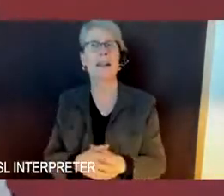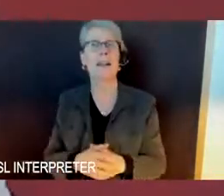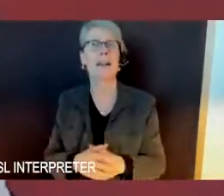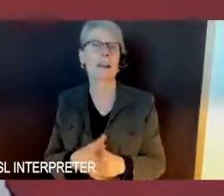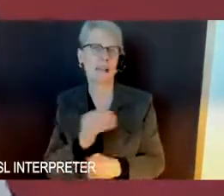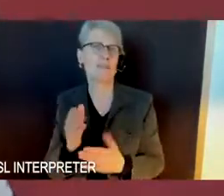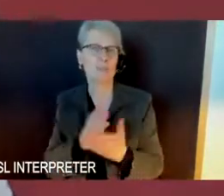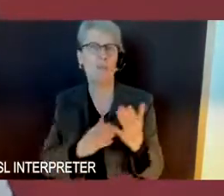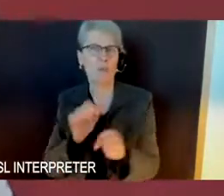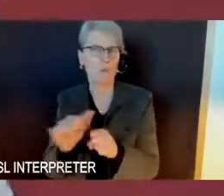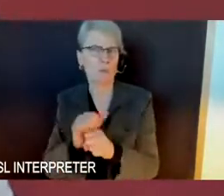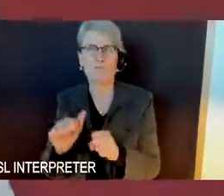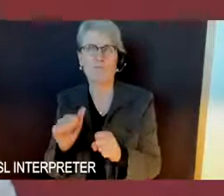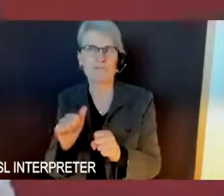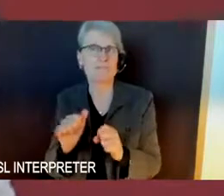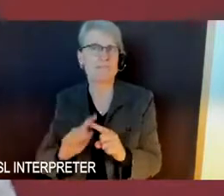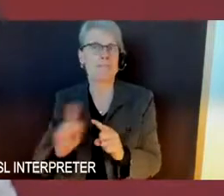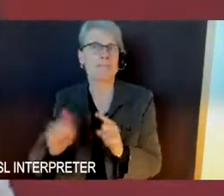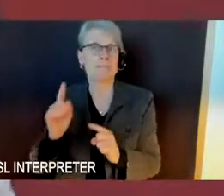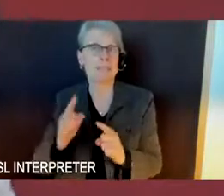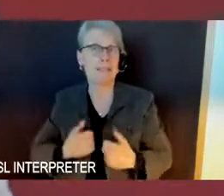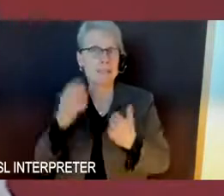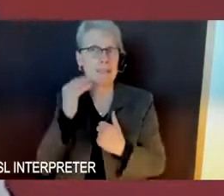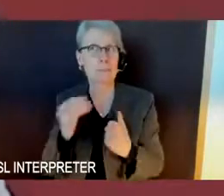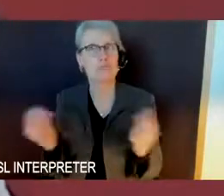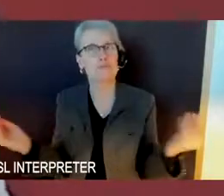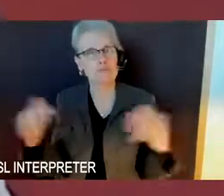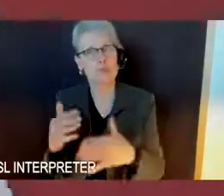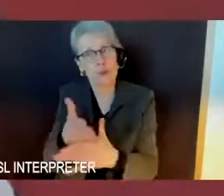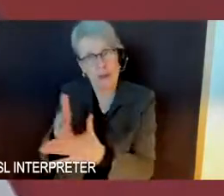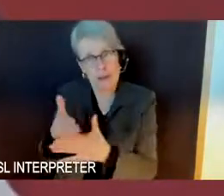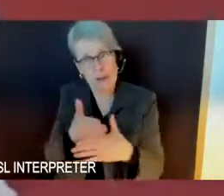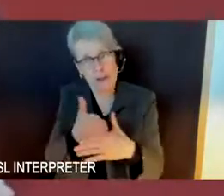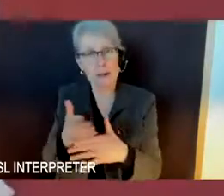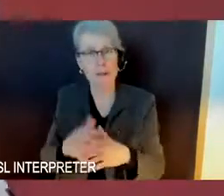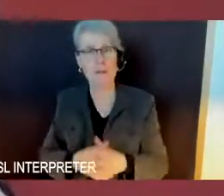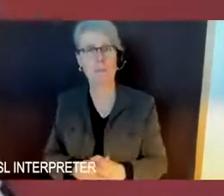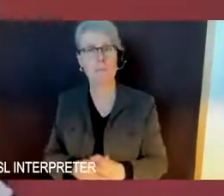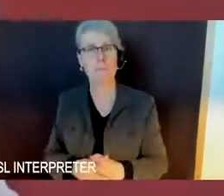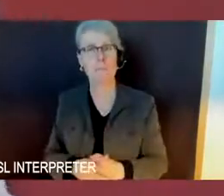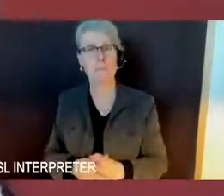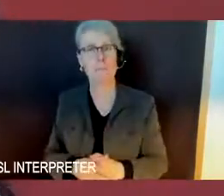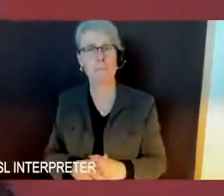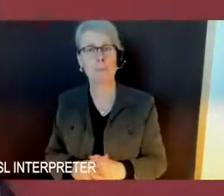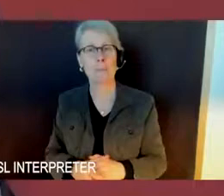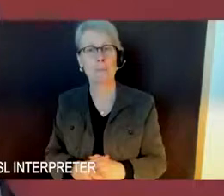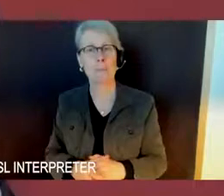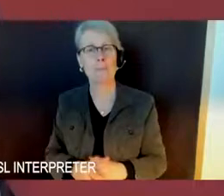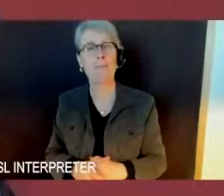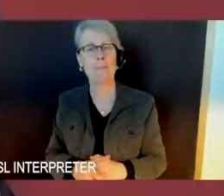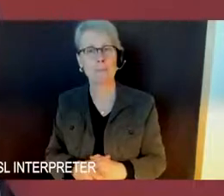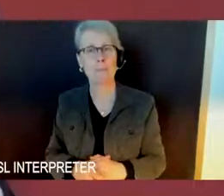amplify some of the work that's coming from people's kind of just lived experiences and what they have to share. And I think there's